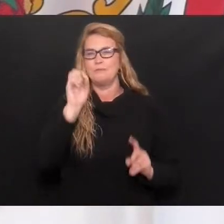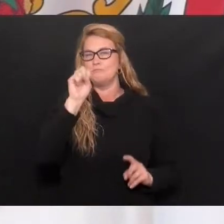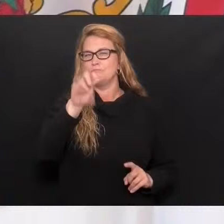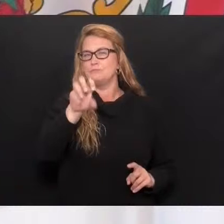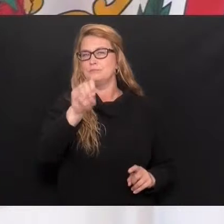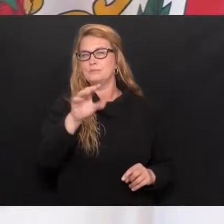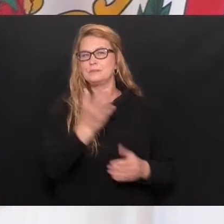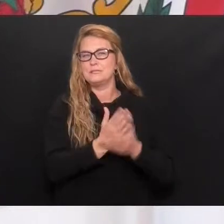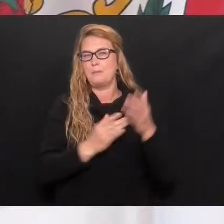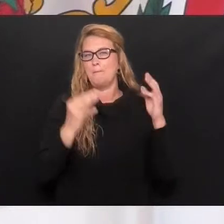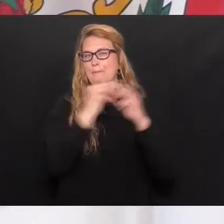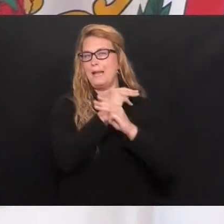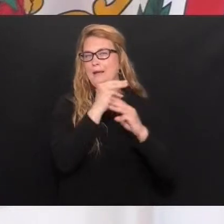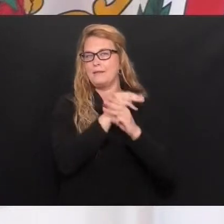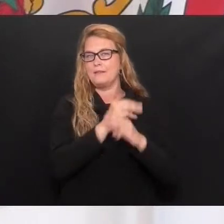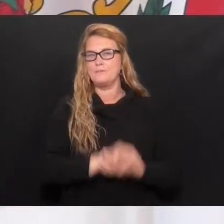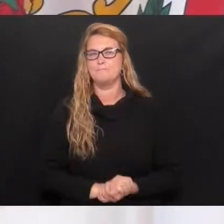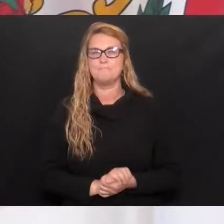second.